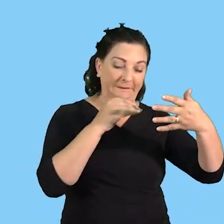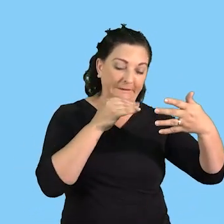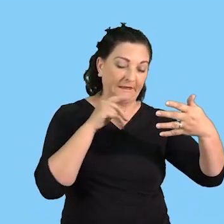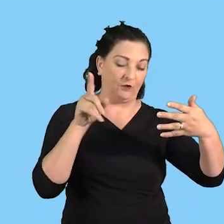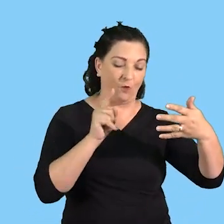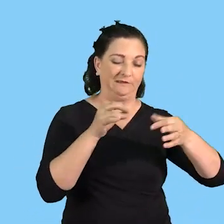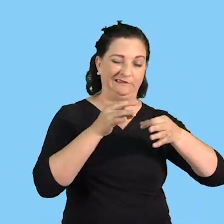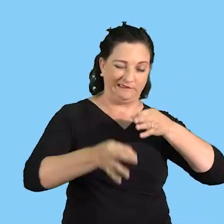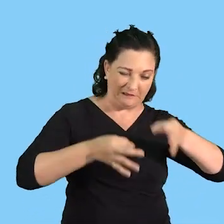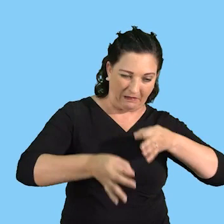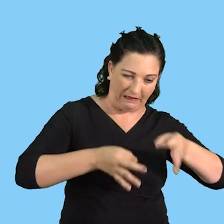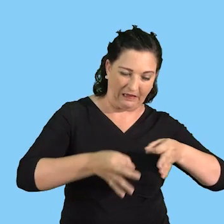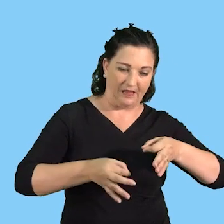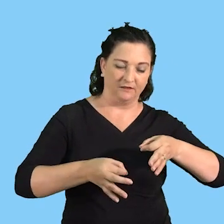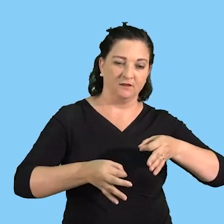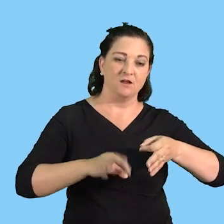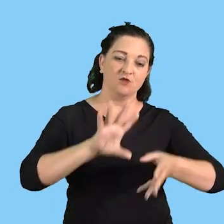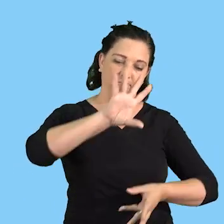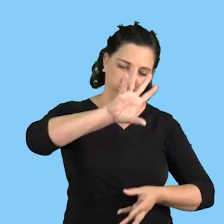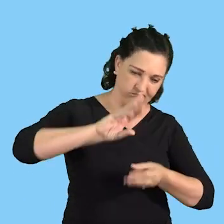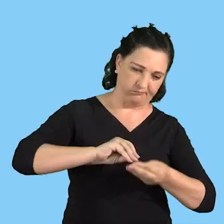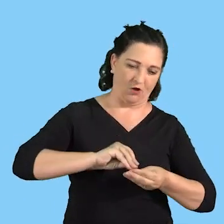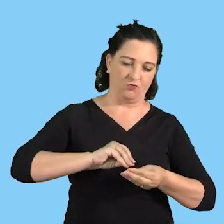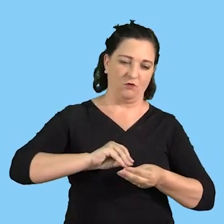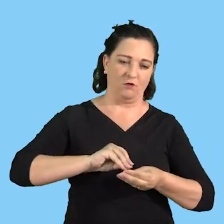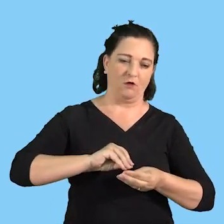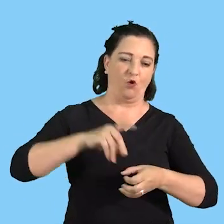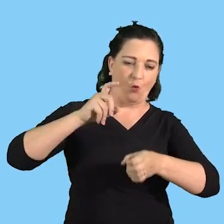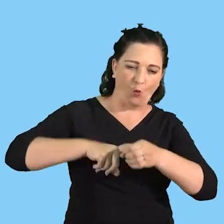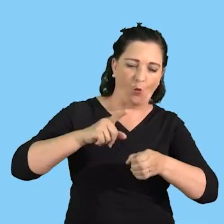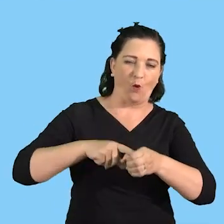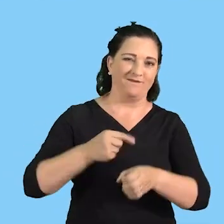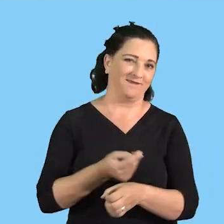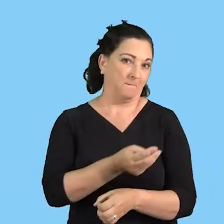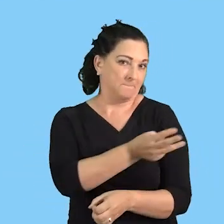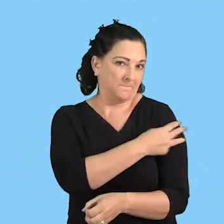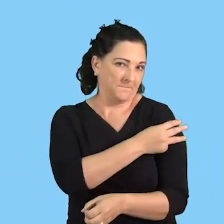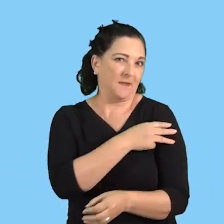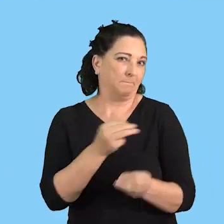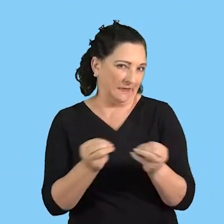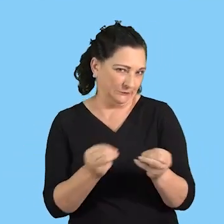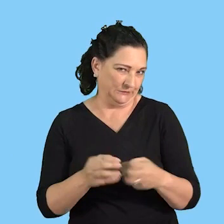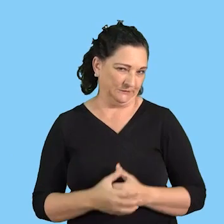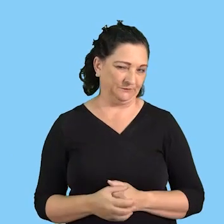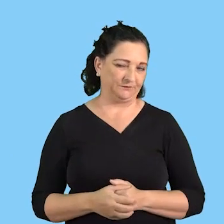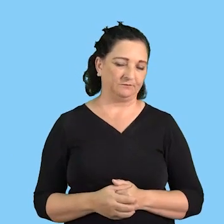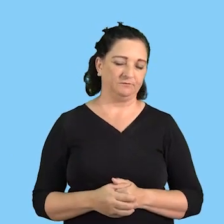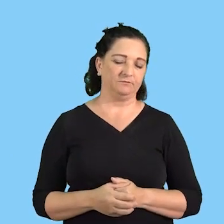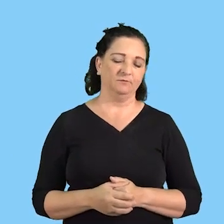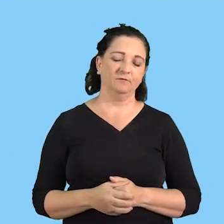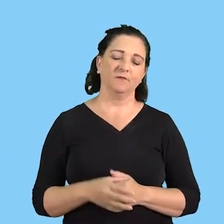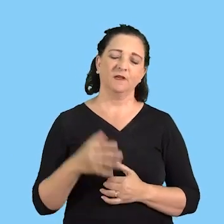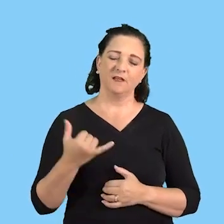of total quality management. Remember again, grade 11s, that when the question is asking you to